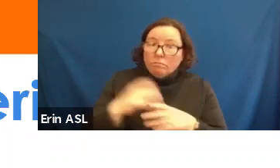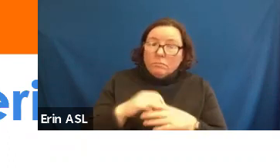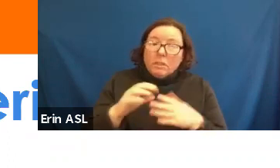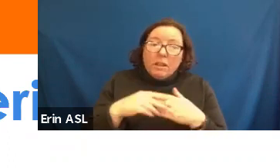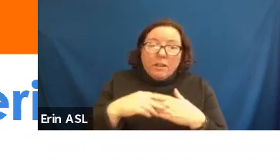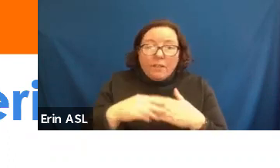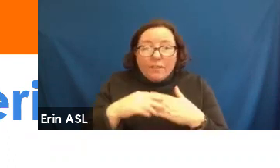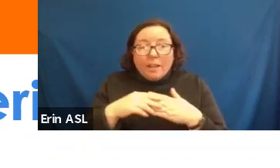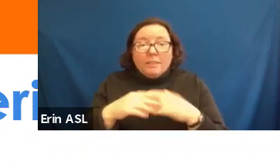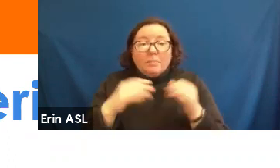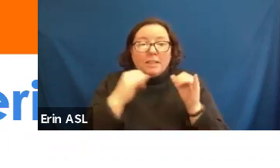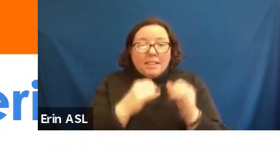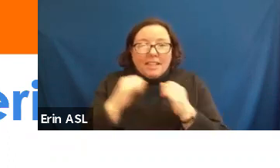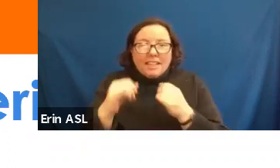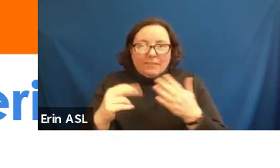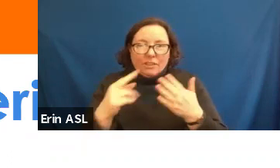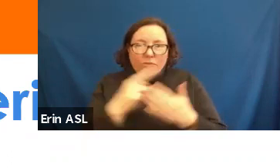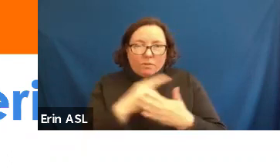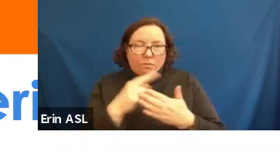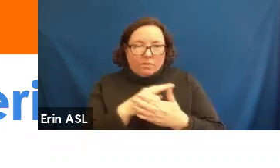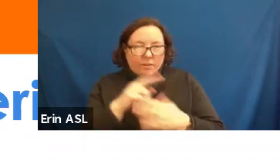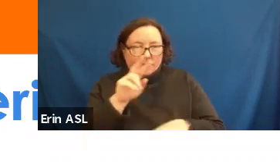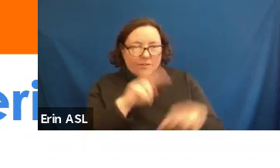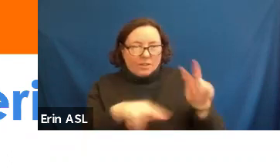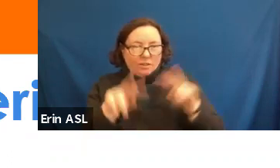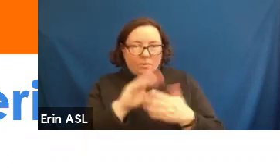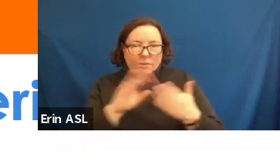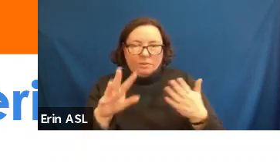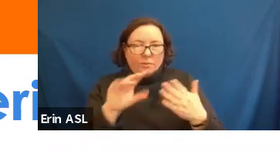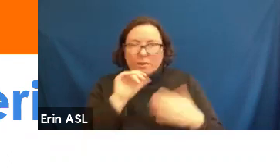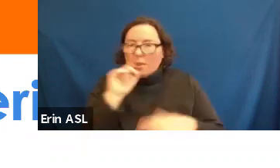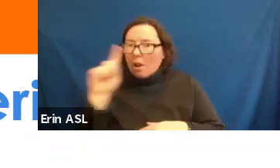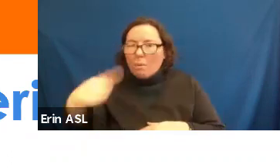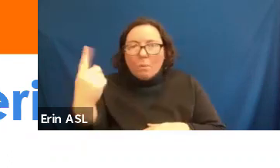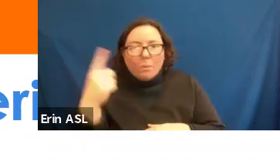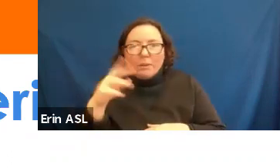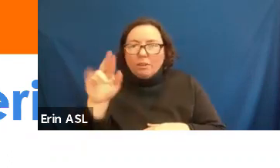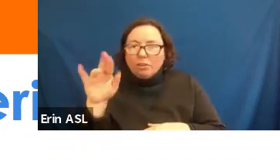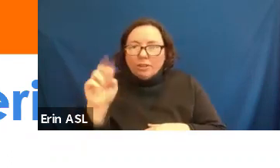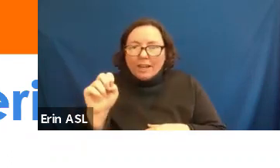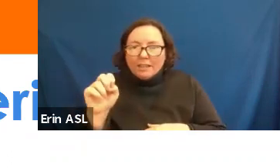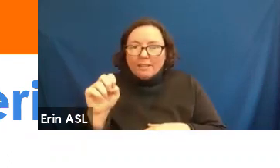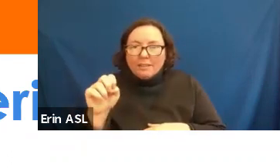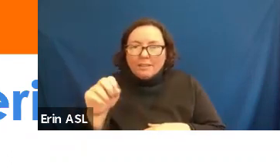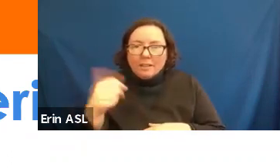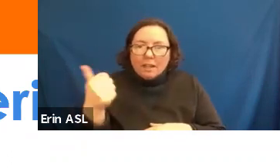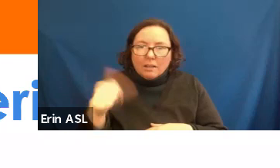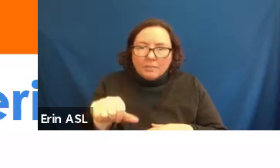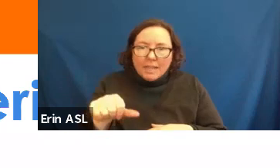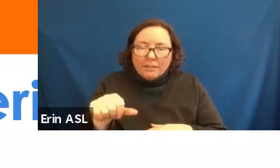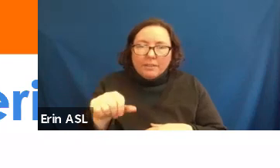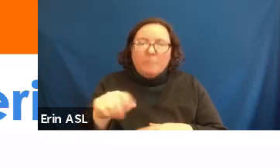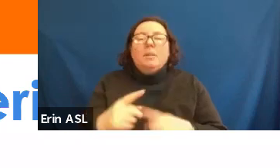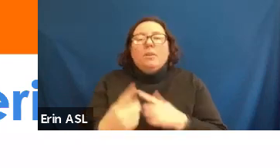for, quote, flexible and individualized review of students, meaning race is not